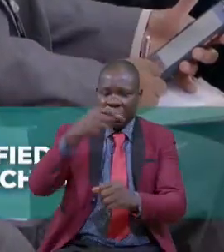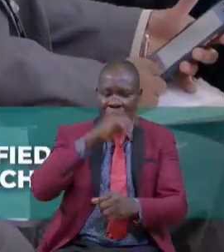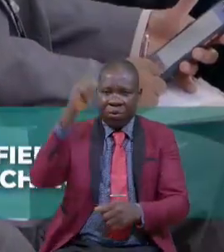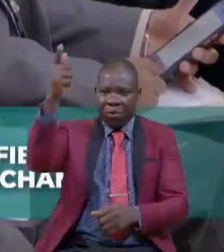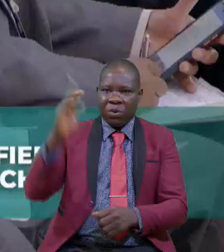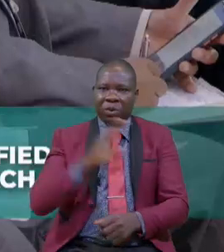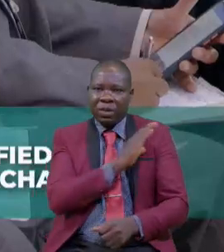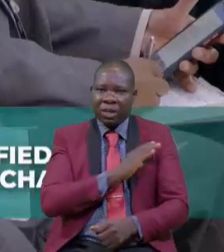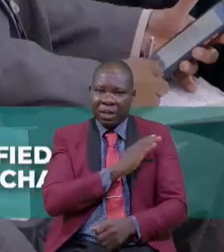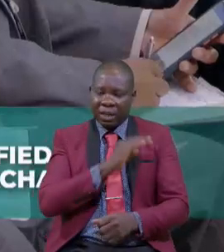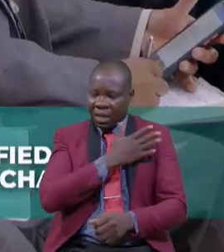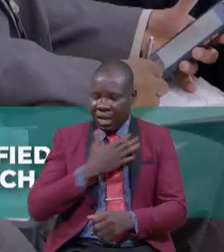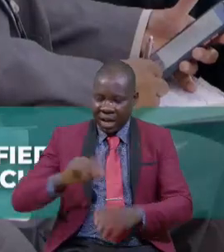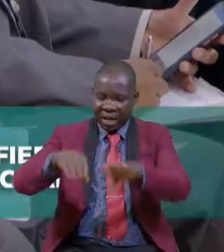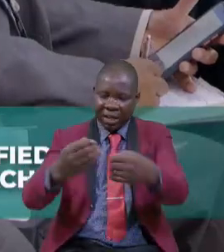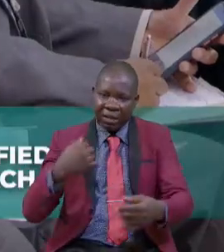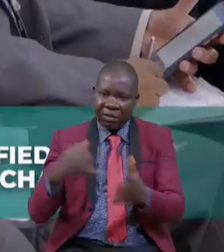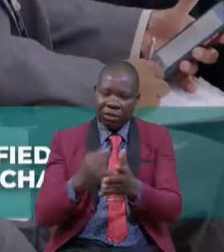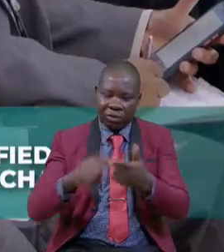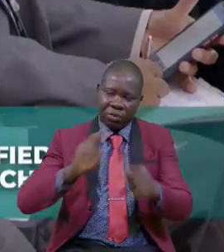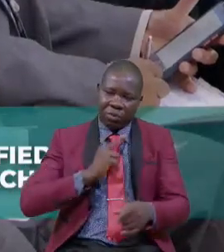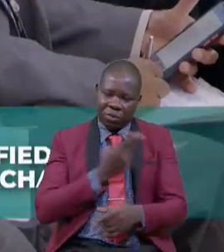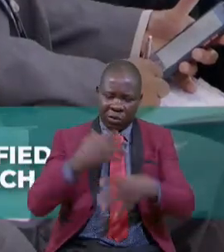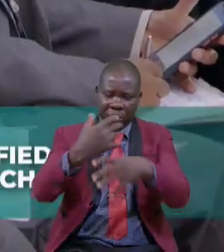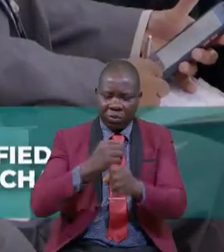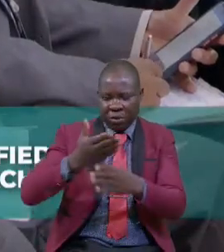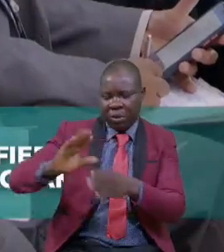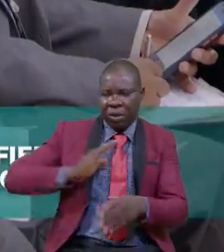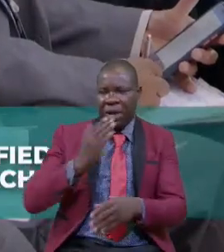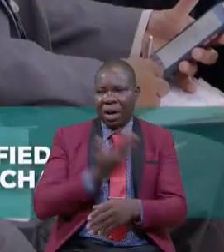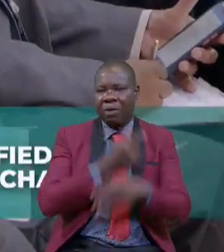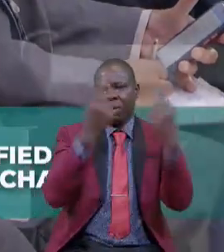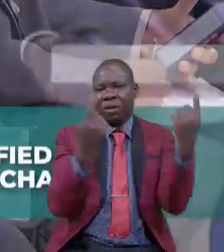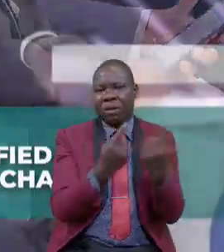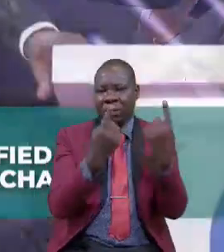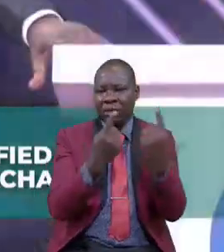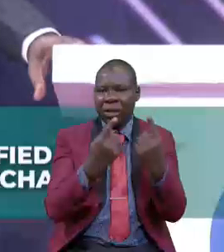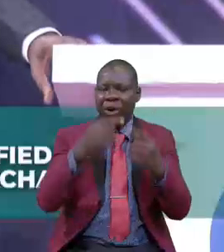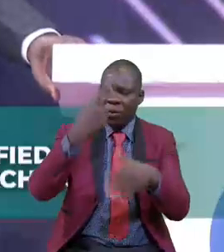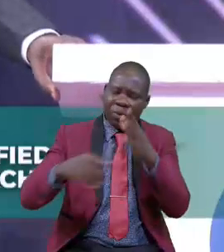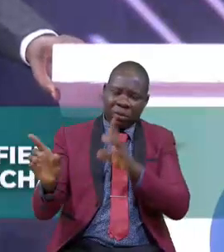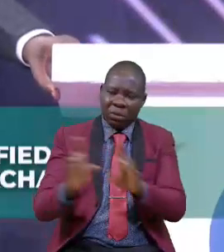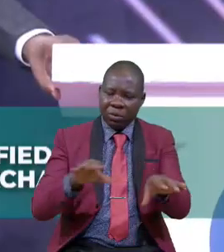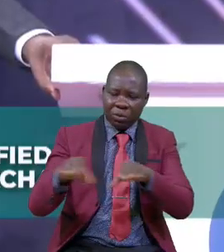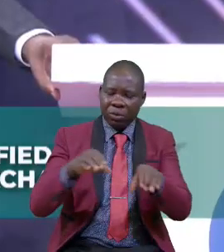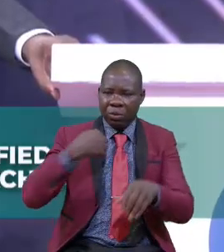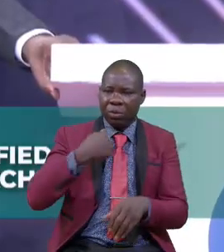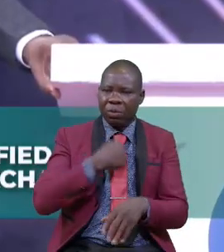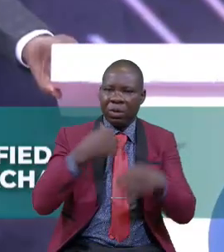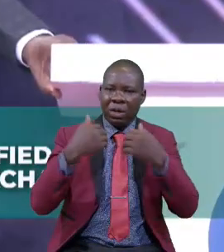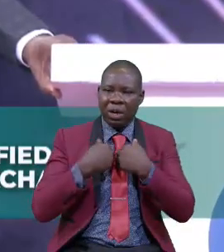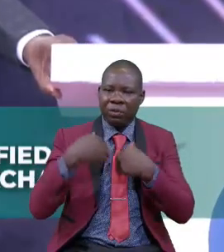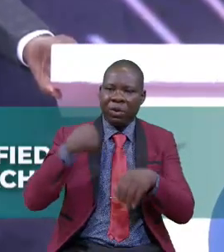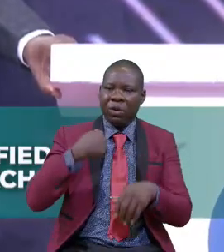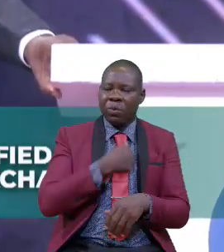and now he gives us his own righteousness. What did we have? We had part in the fall.